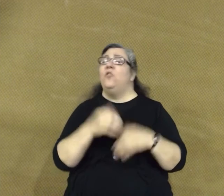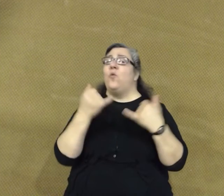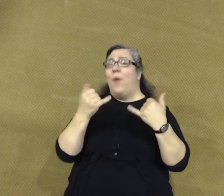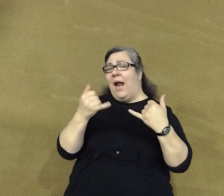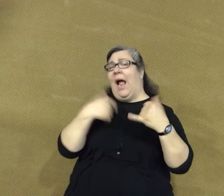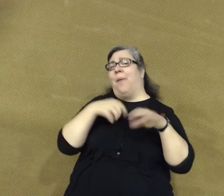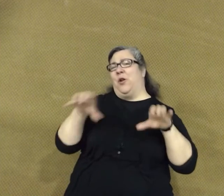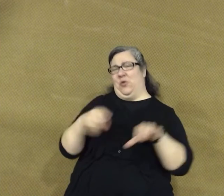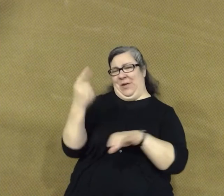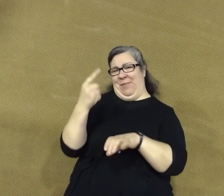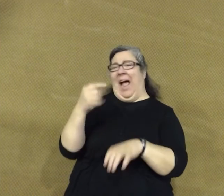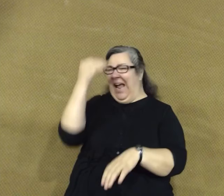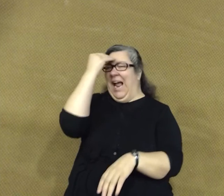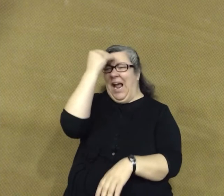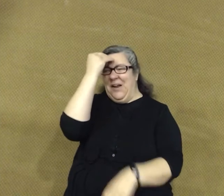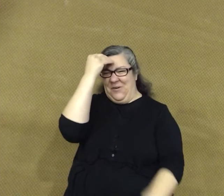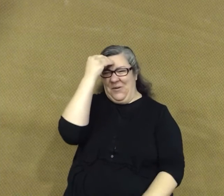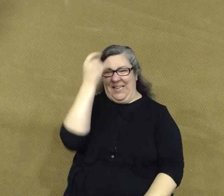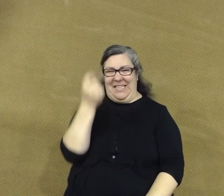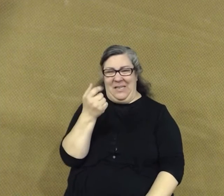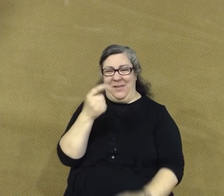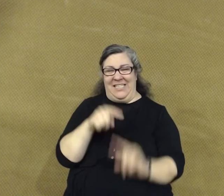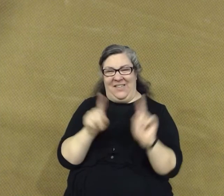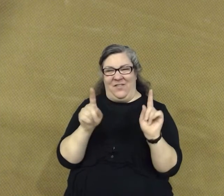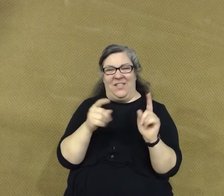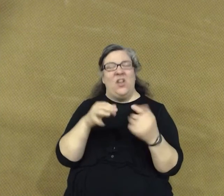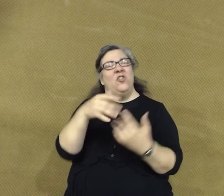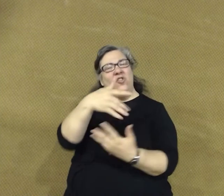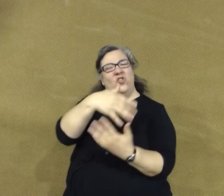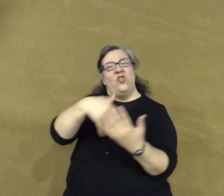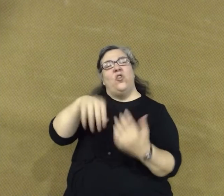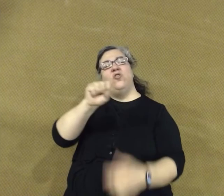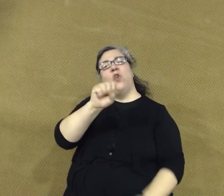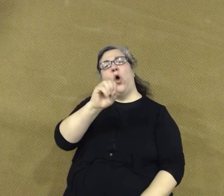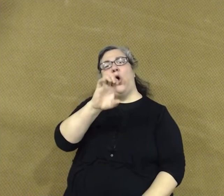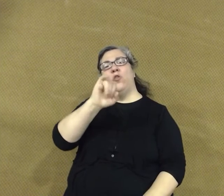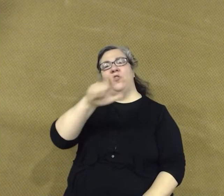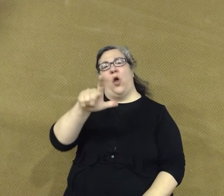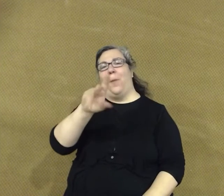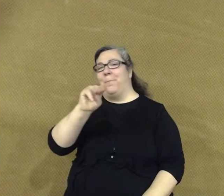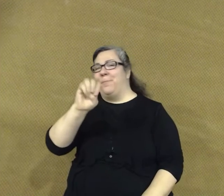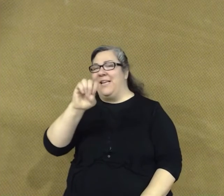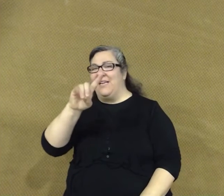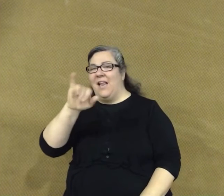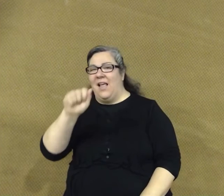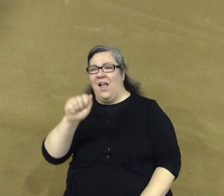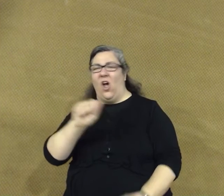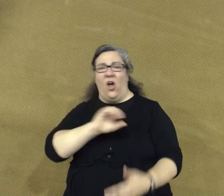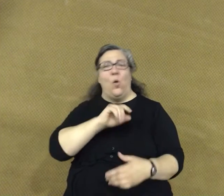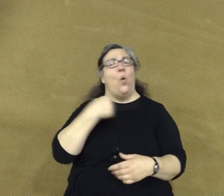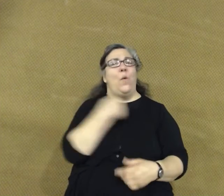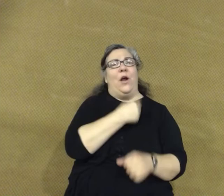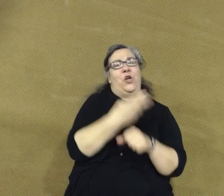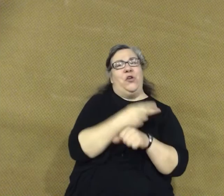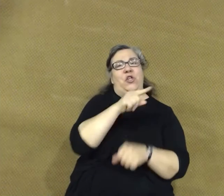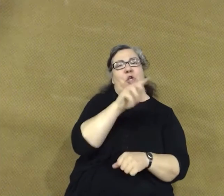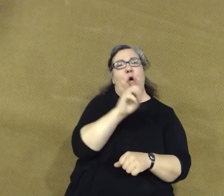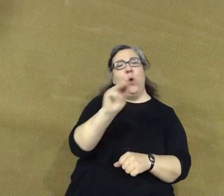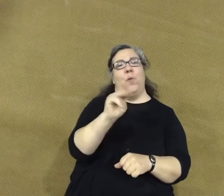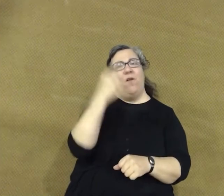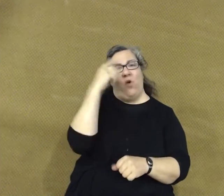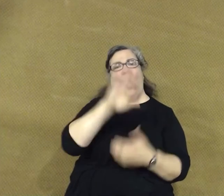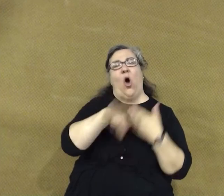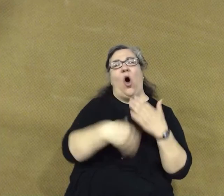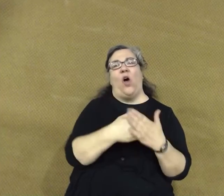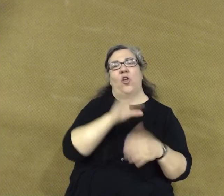now. I know we're doing social media, and today we've got Zoom going on for all of our church members. I would like all